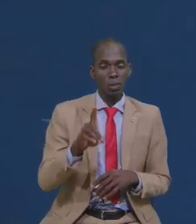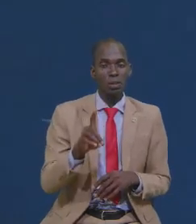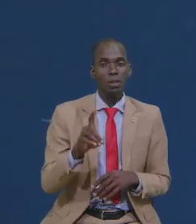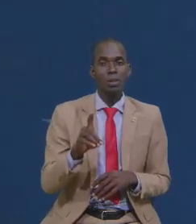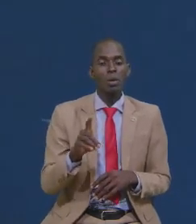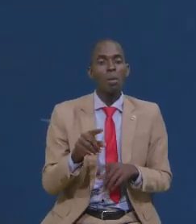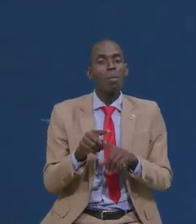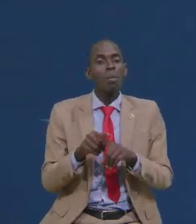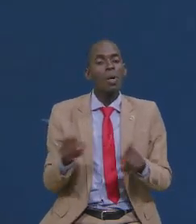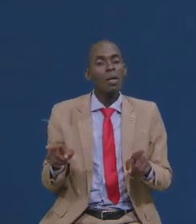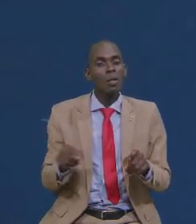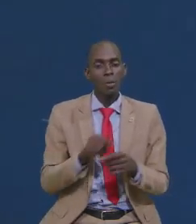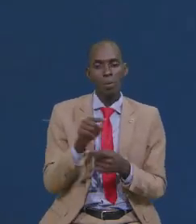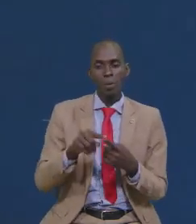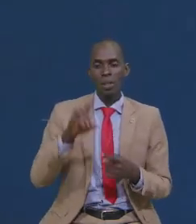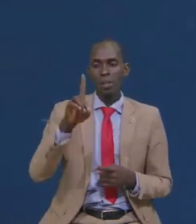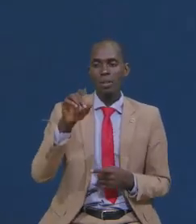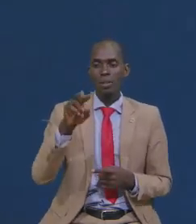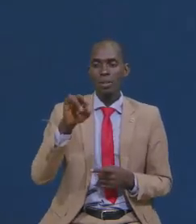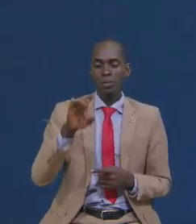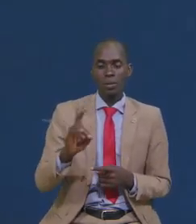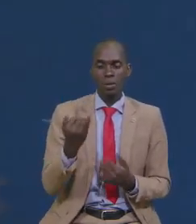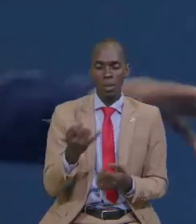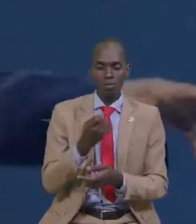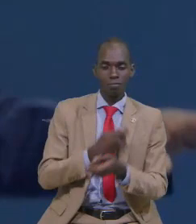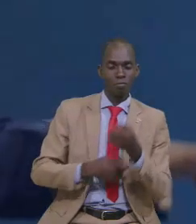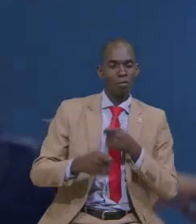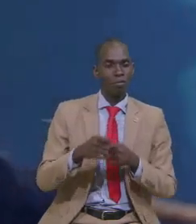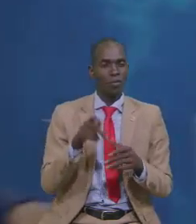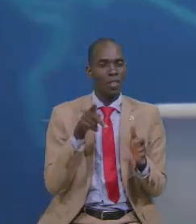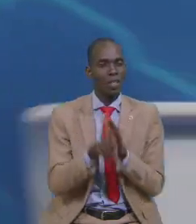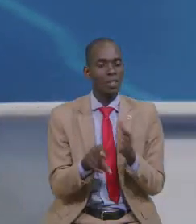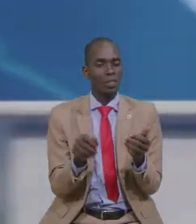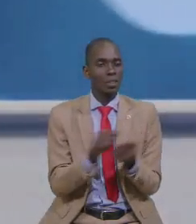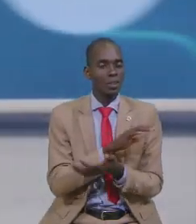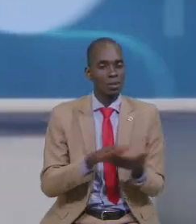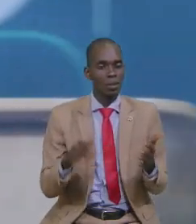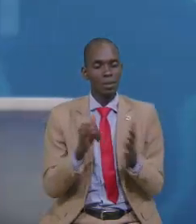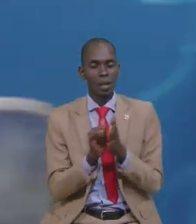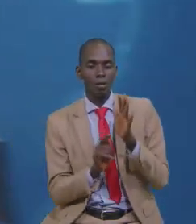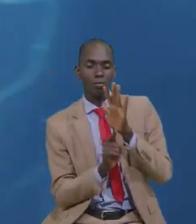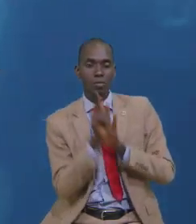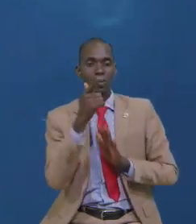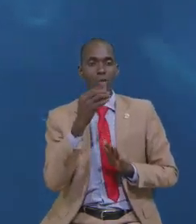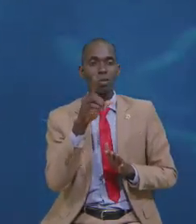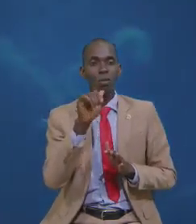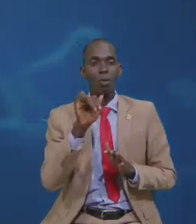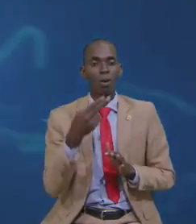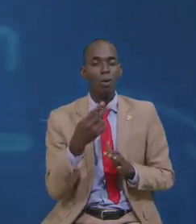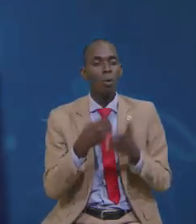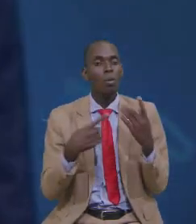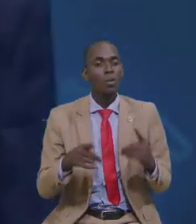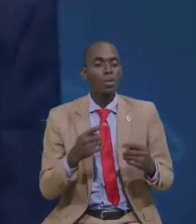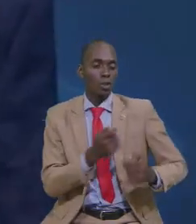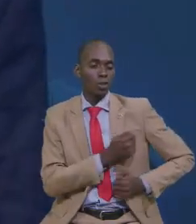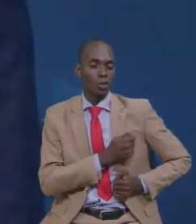killed, destroyed Goliath, all those other people, they fled. You